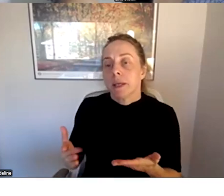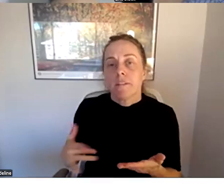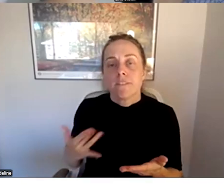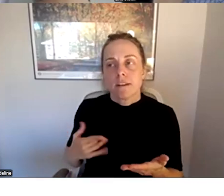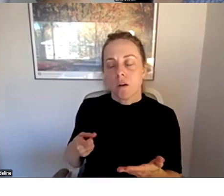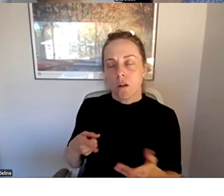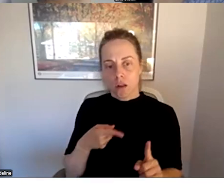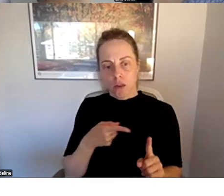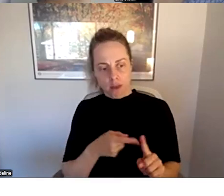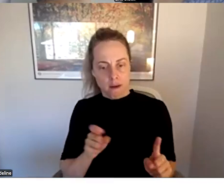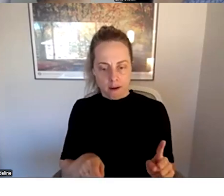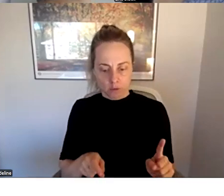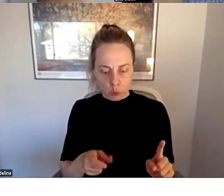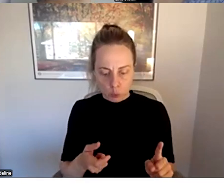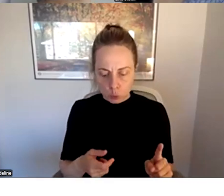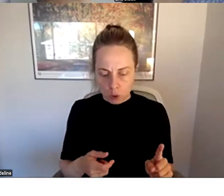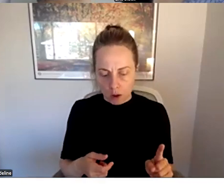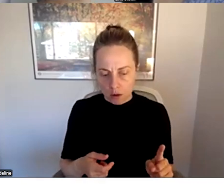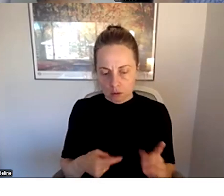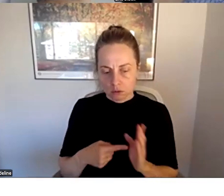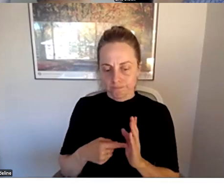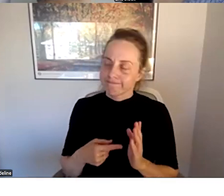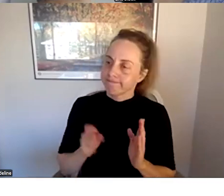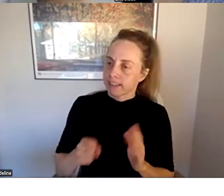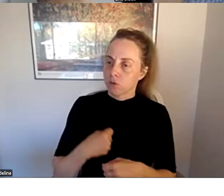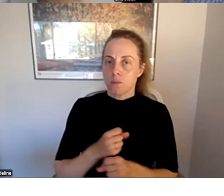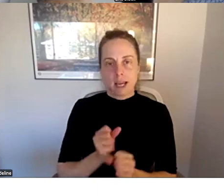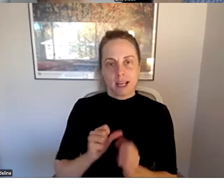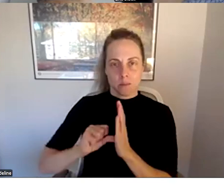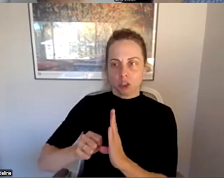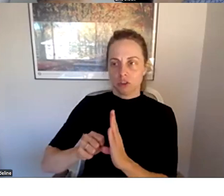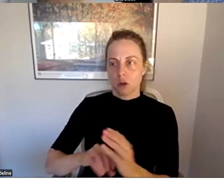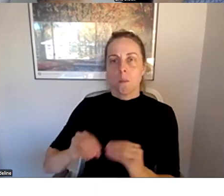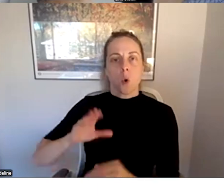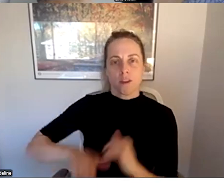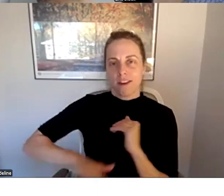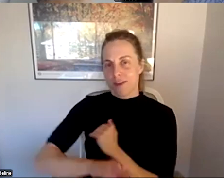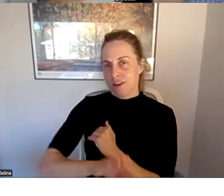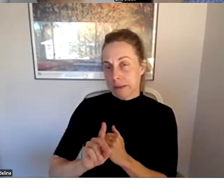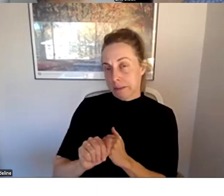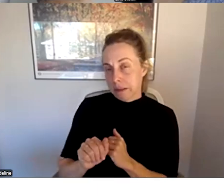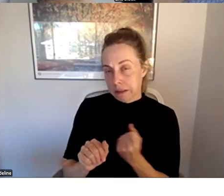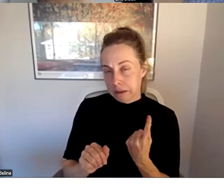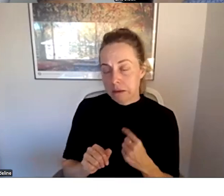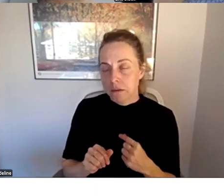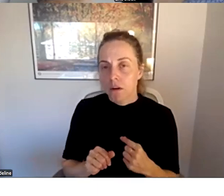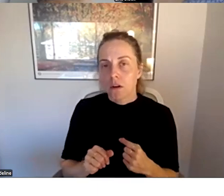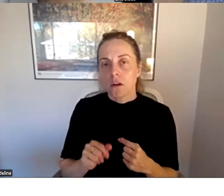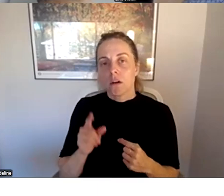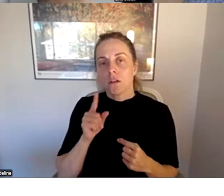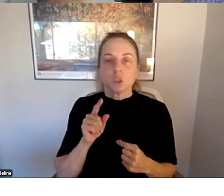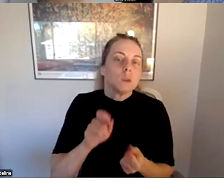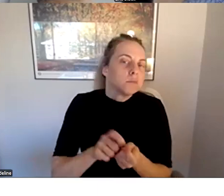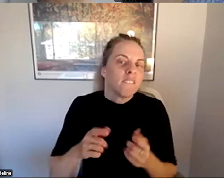they have to, you know, they have to make an impression beyond their disability, meaning like a physical disability.